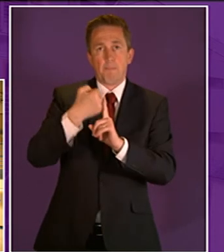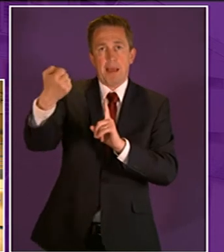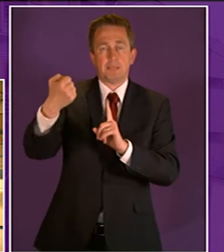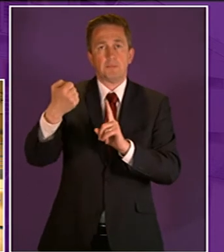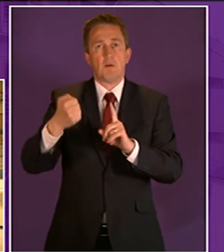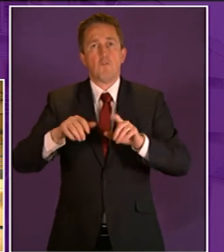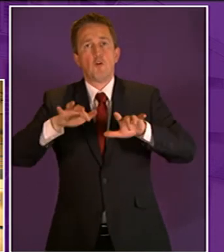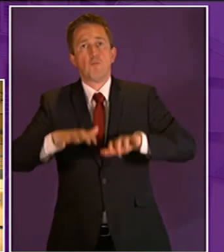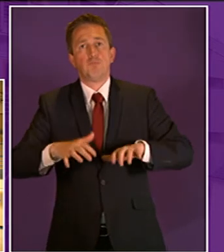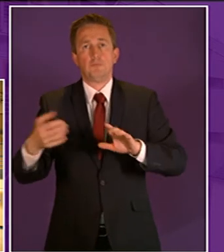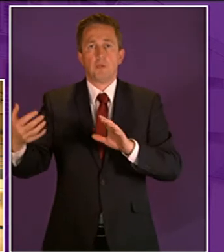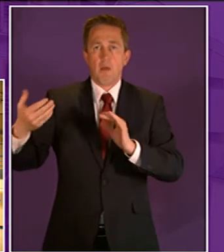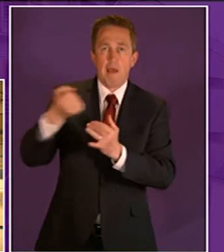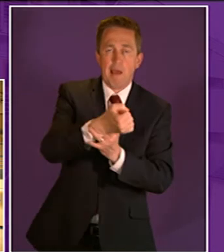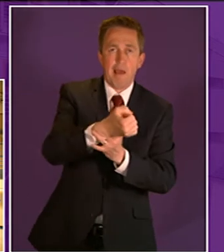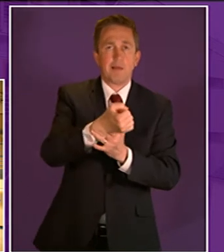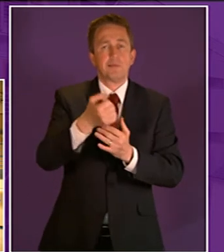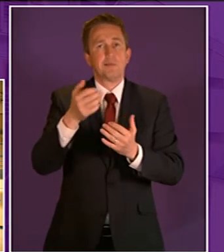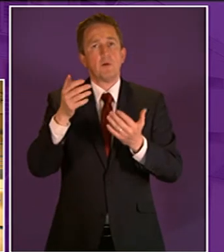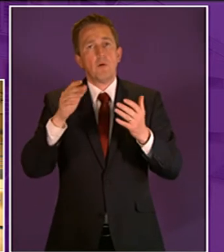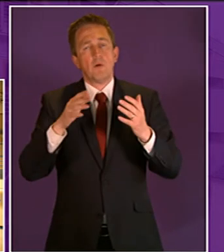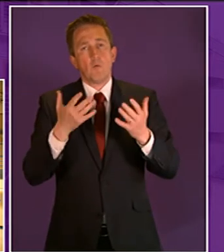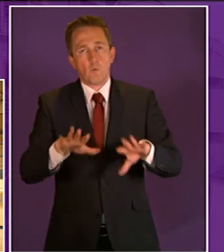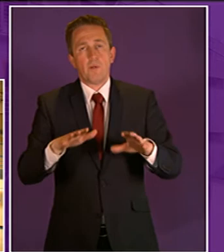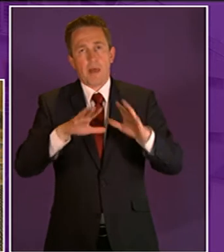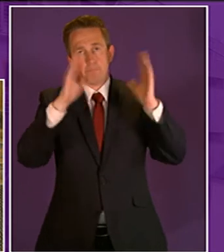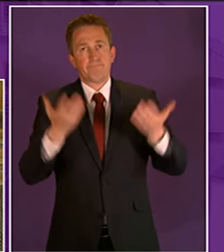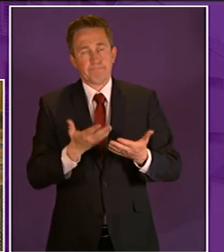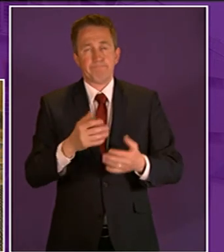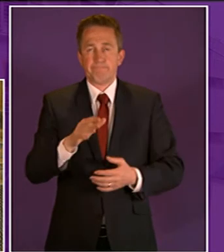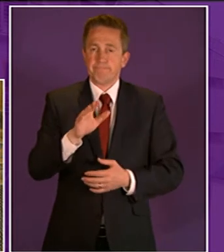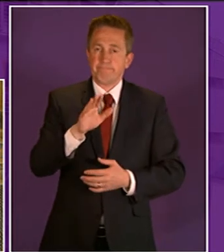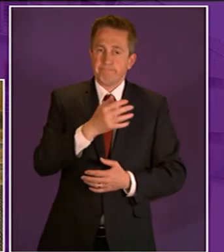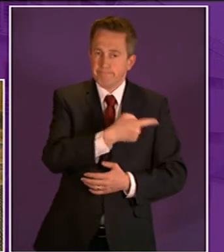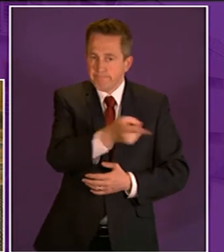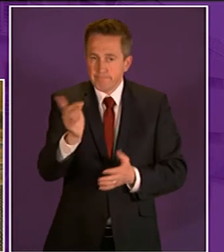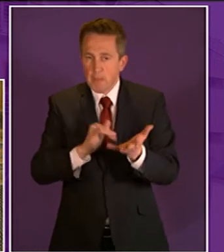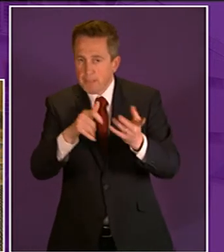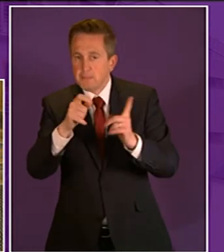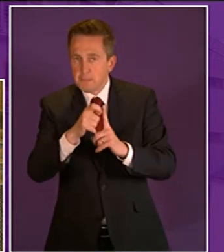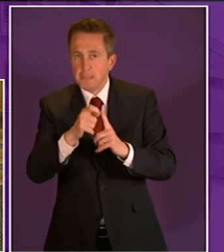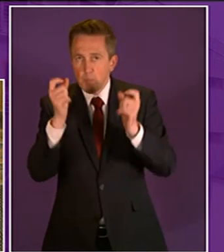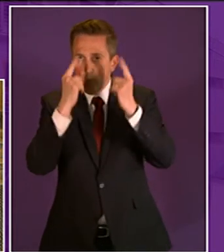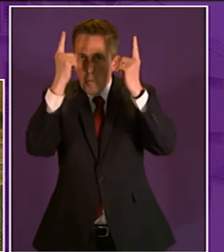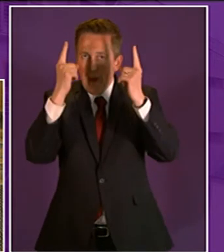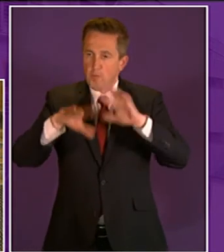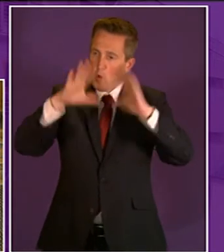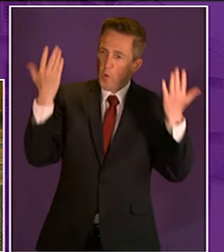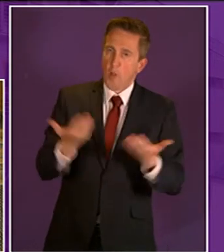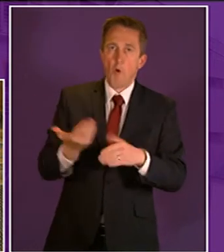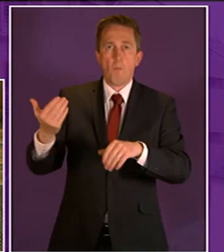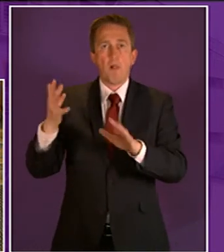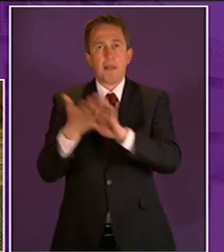in Scotland to the recent global ransomware attack. Members will have seen news reports about the global impact of